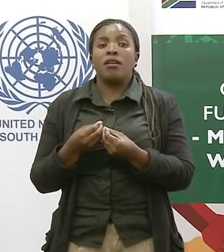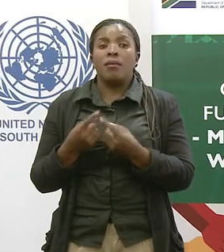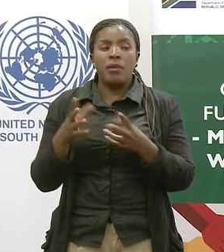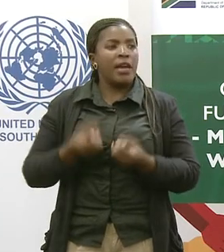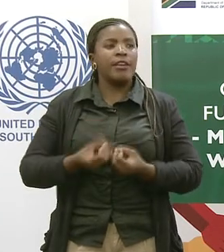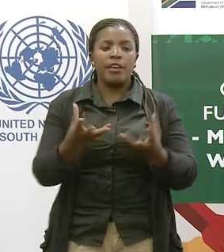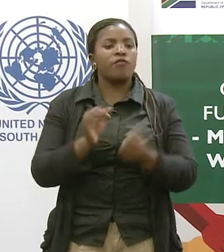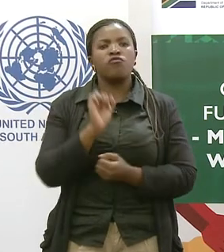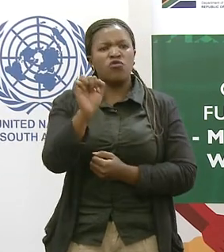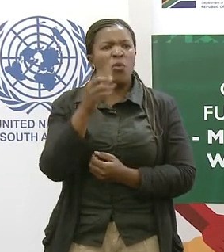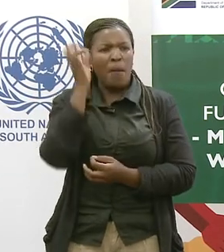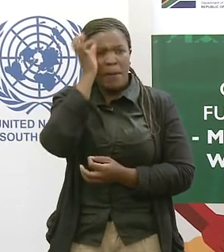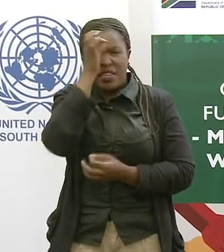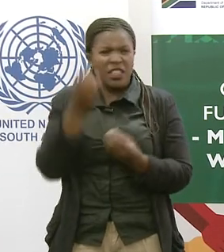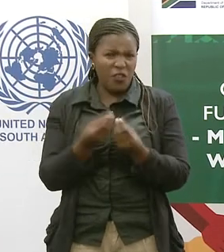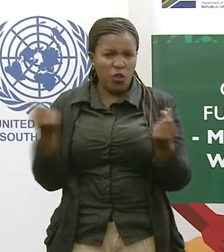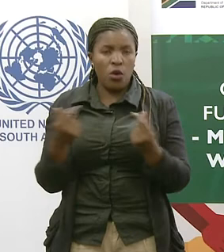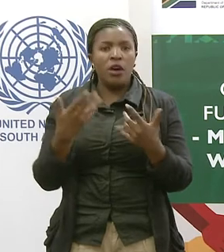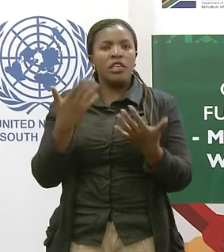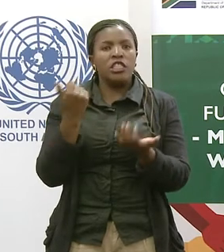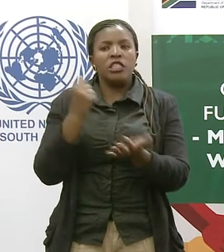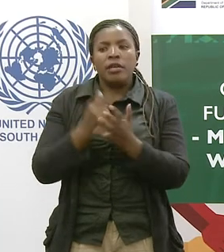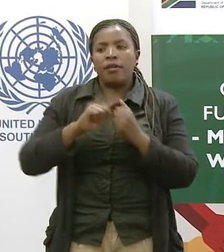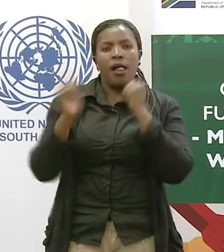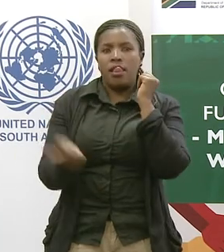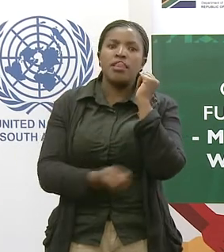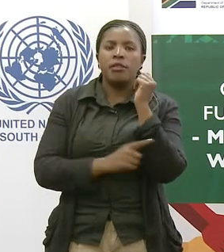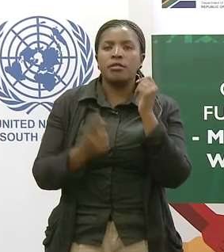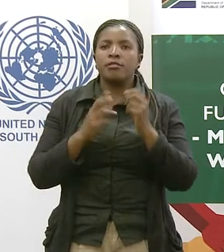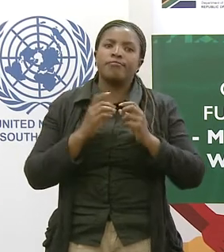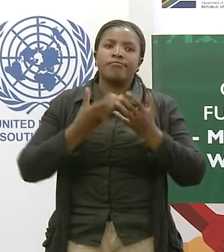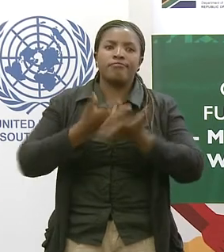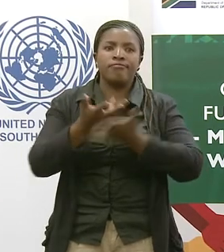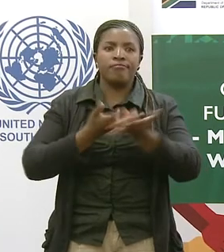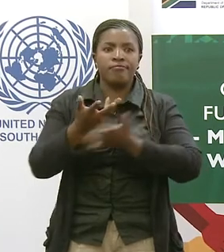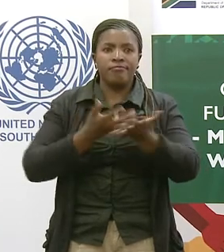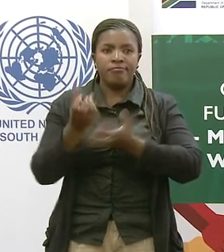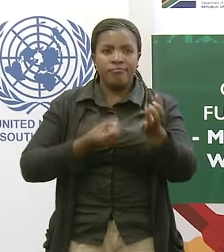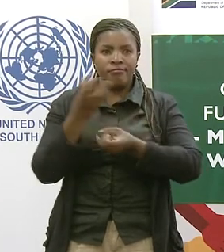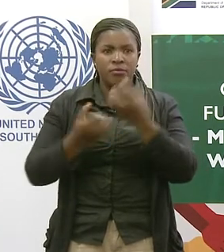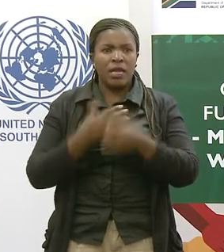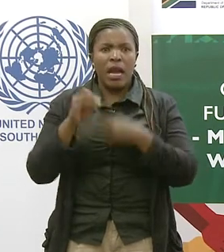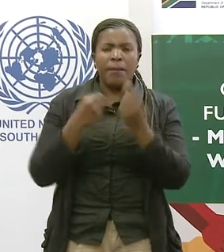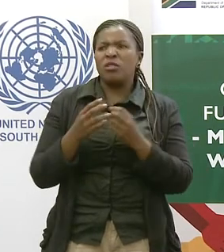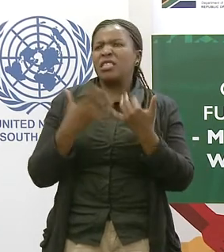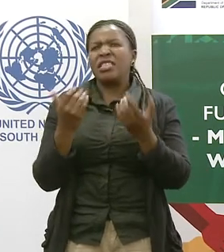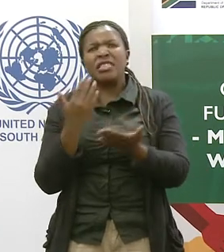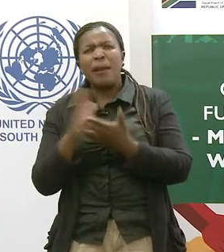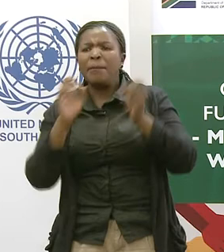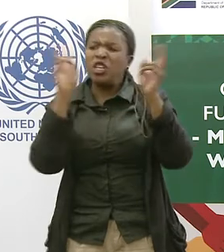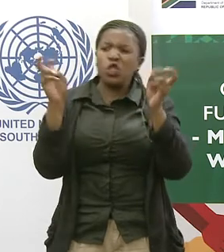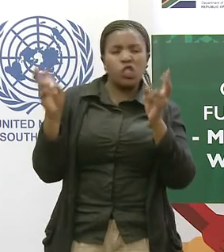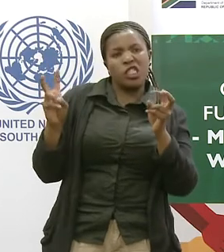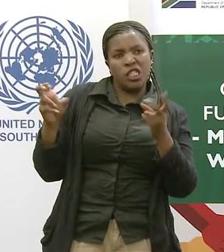of minutes just for concluding remarks, reflecting on some of the issues